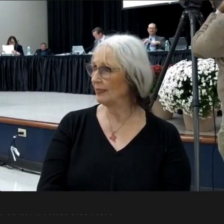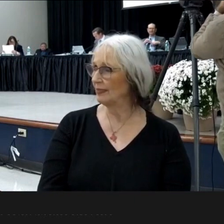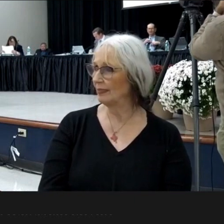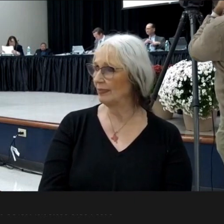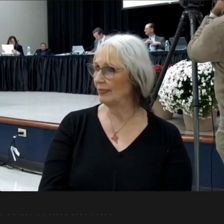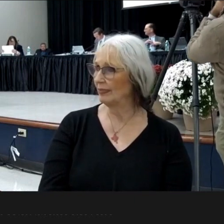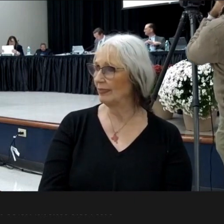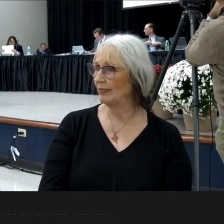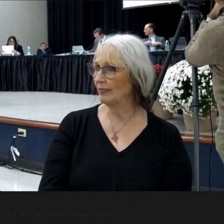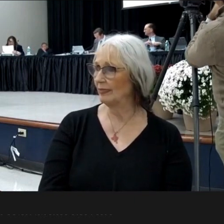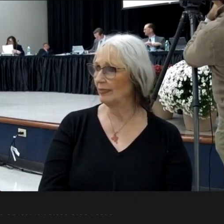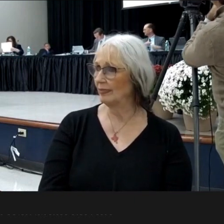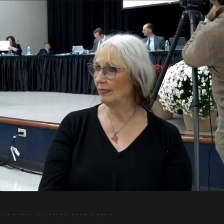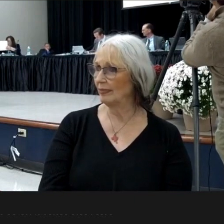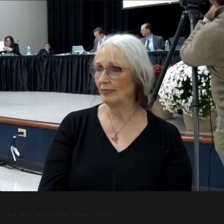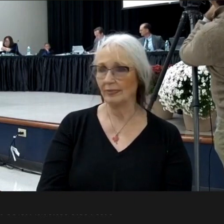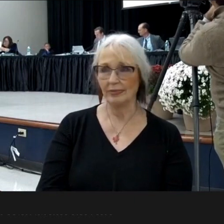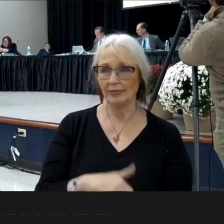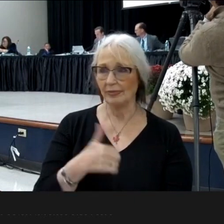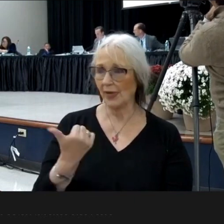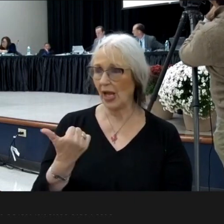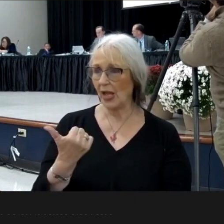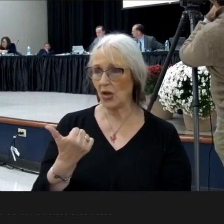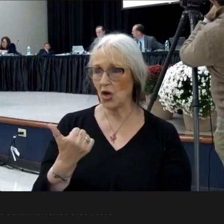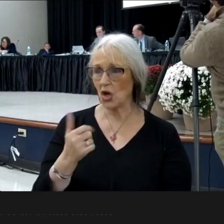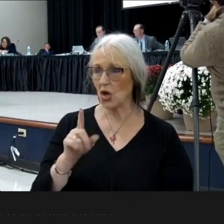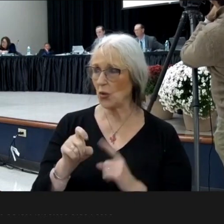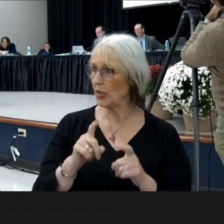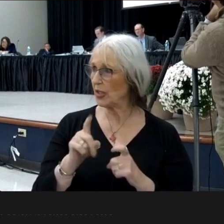All right. Are there any requests for future agenda items?